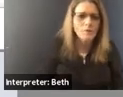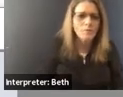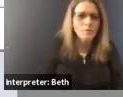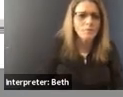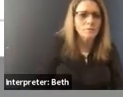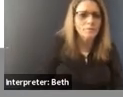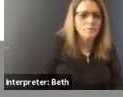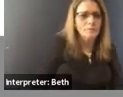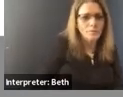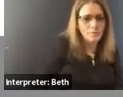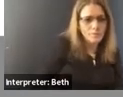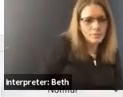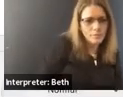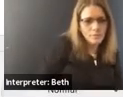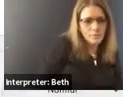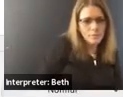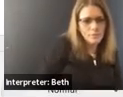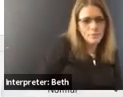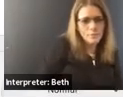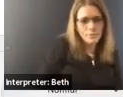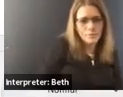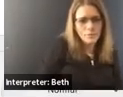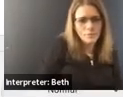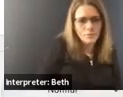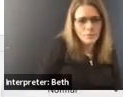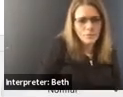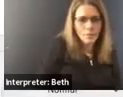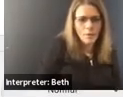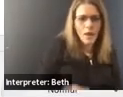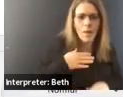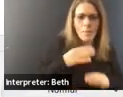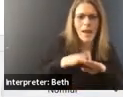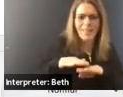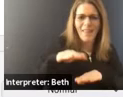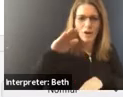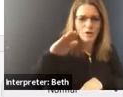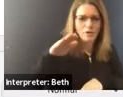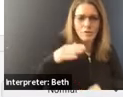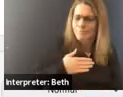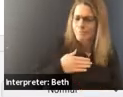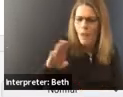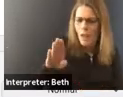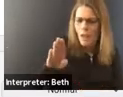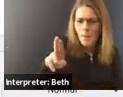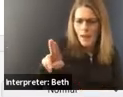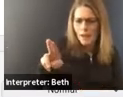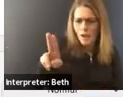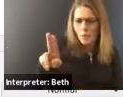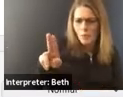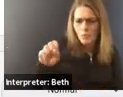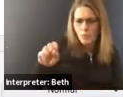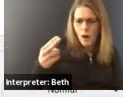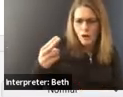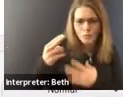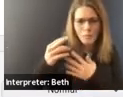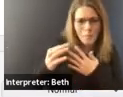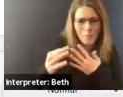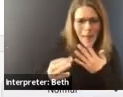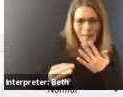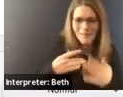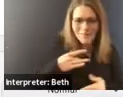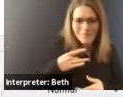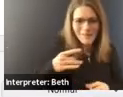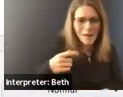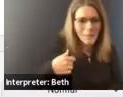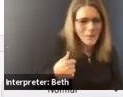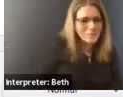There we go. There's my layers. My brush palette's not liking me. Okay, so we're just going to grab a brush here then. I'm going to say, we'll just use the